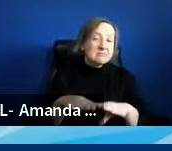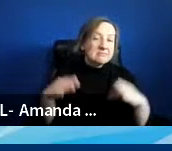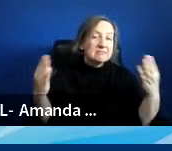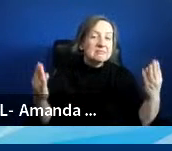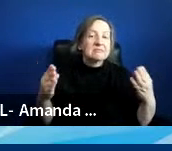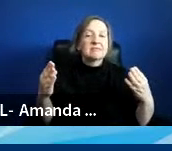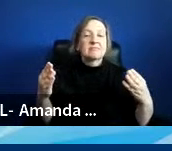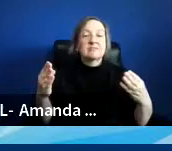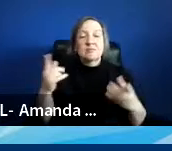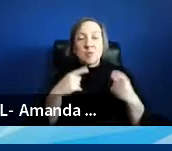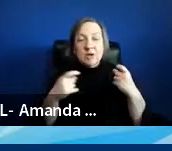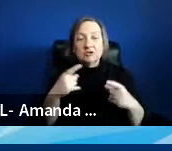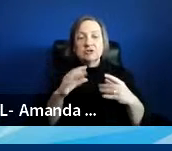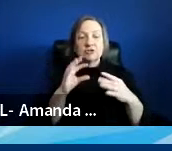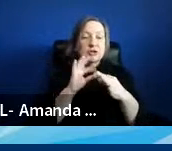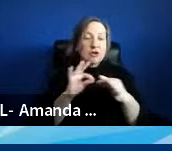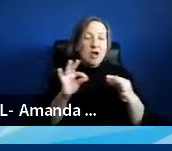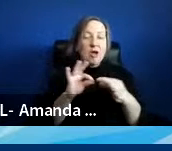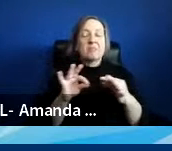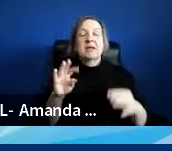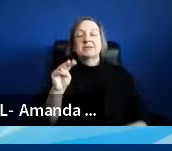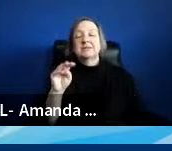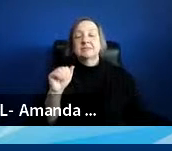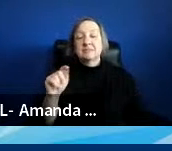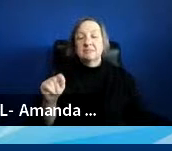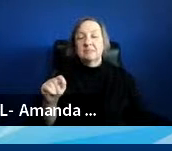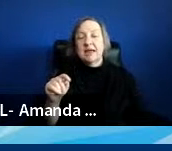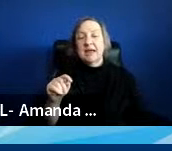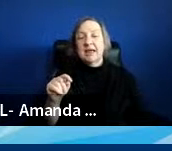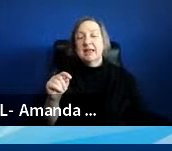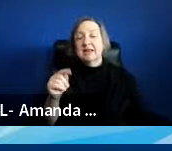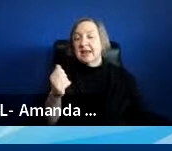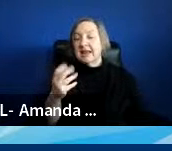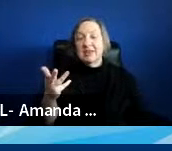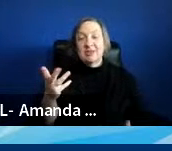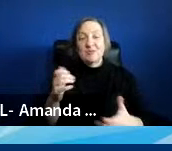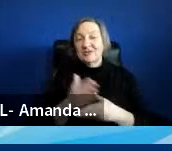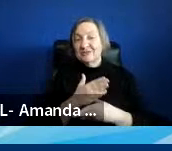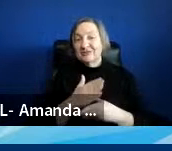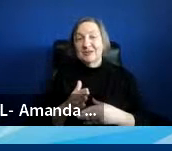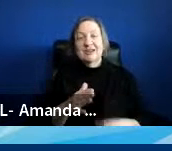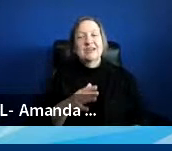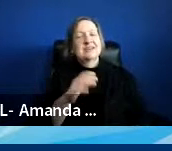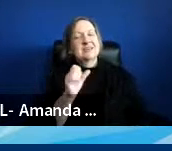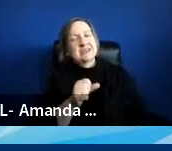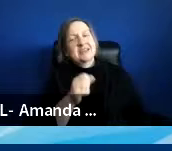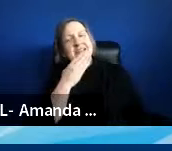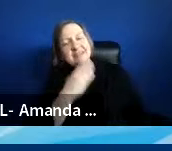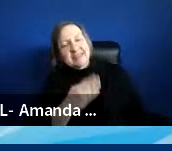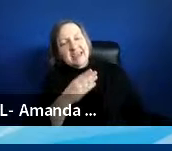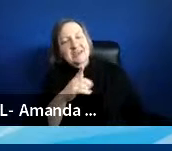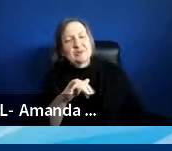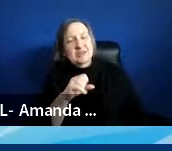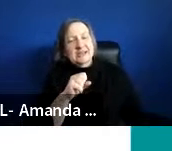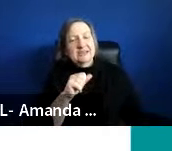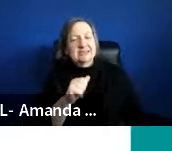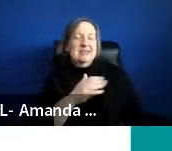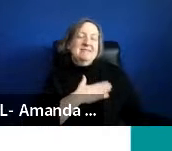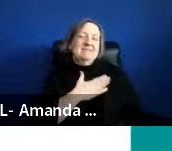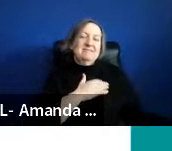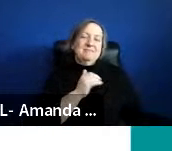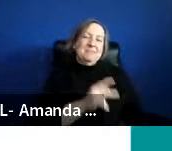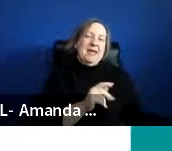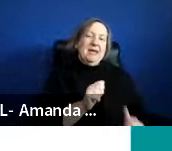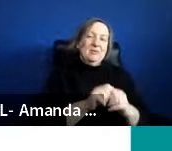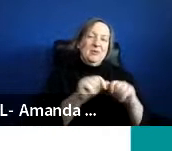for questions and comments. And Matt, if you want to, if there's anything that you want to share. Yeah, thank you, Lisa. Good to be back with the group